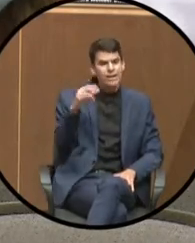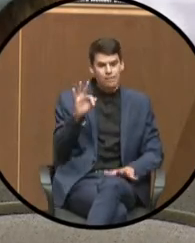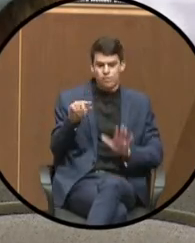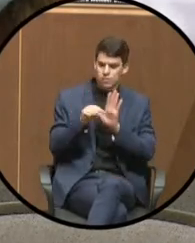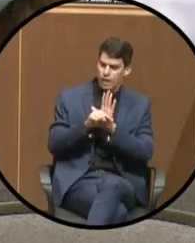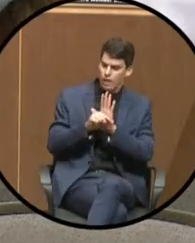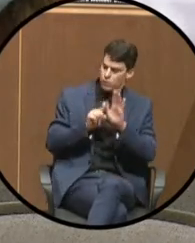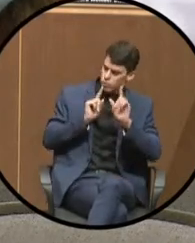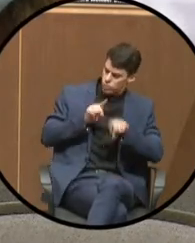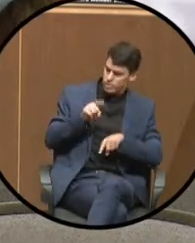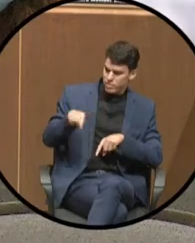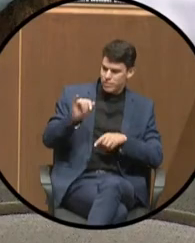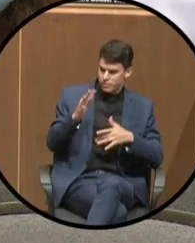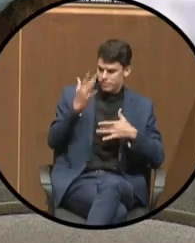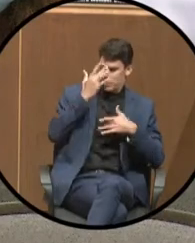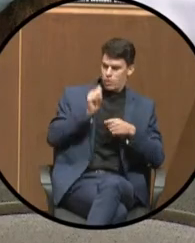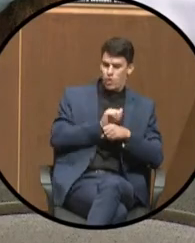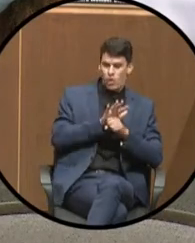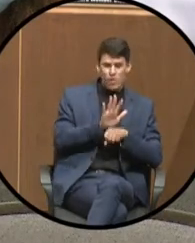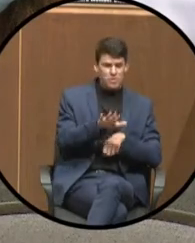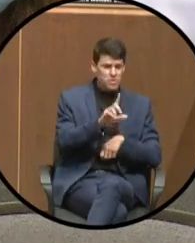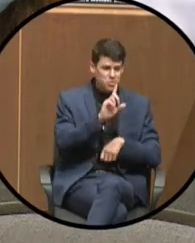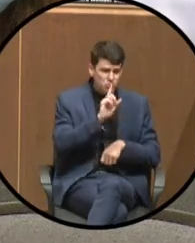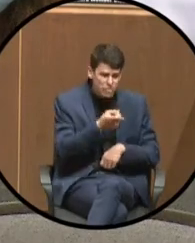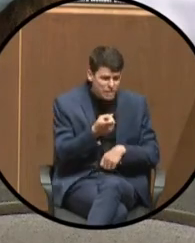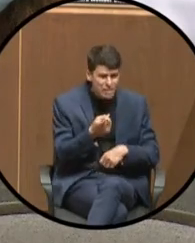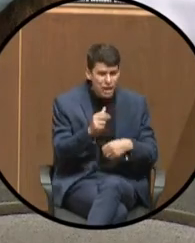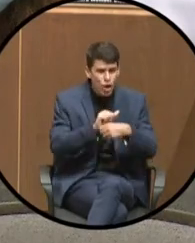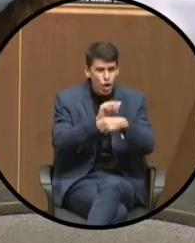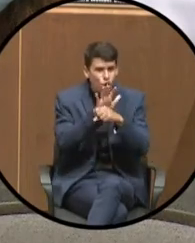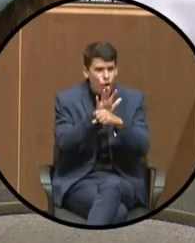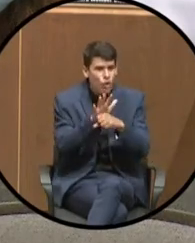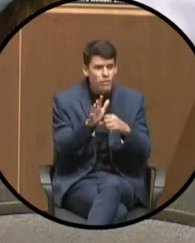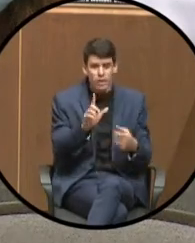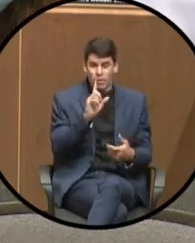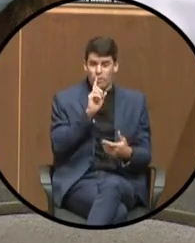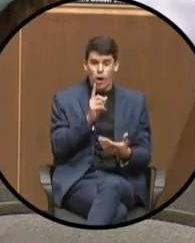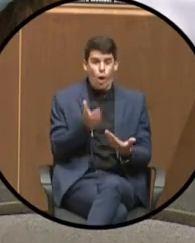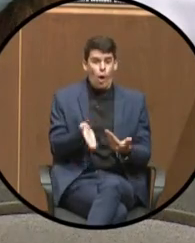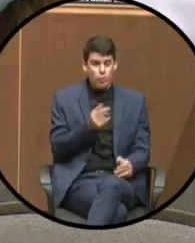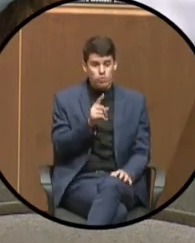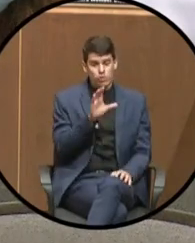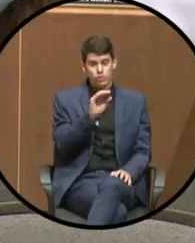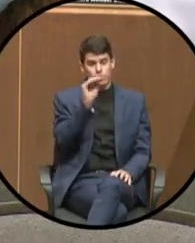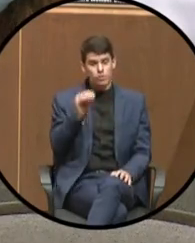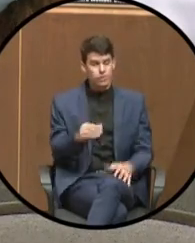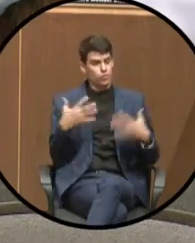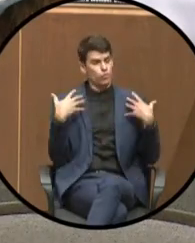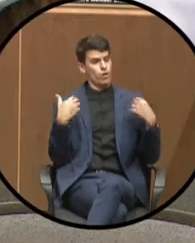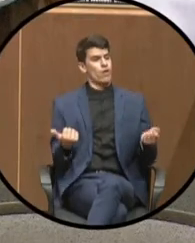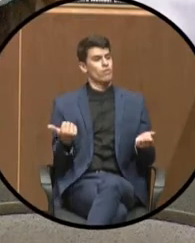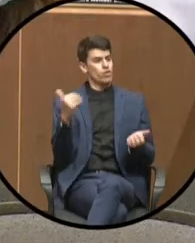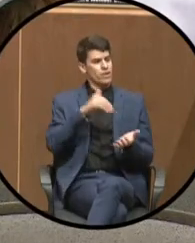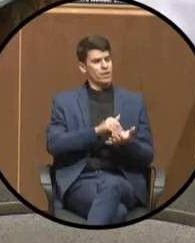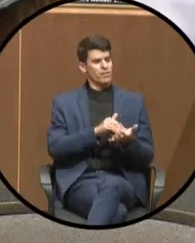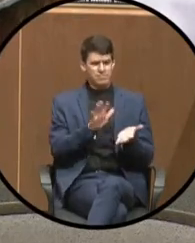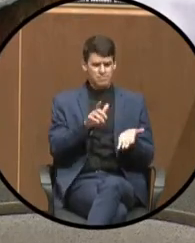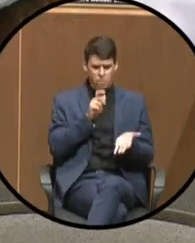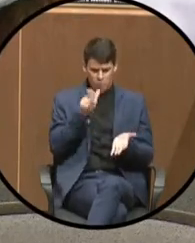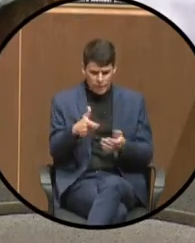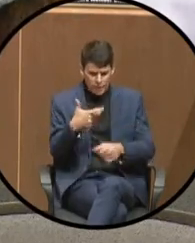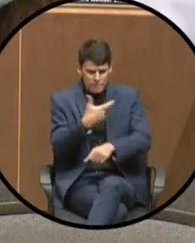virus. And I'm sorry, but any virus that is darn close to 100% range of full recovery is not an at-risk option that needs a